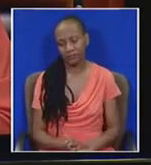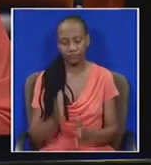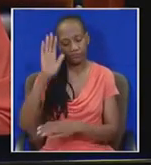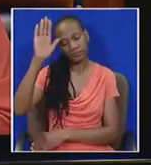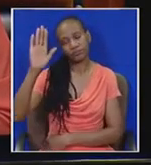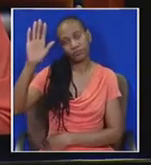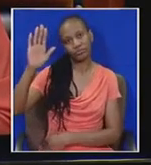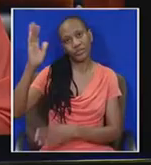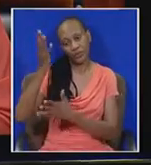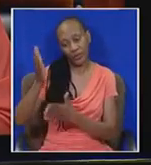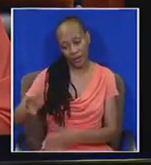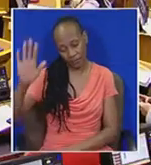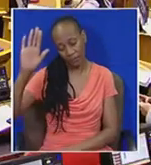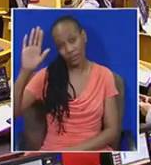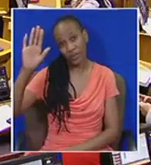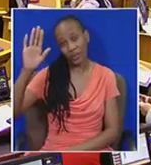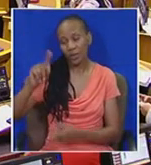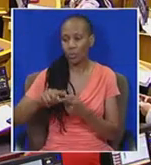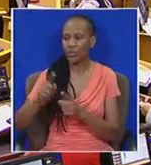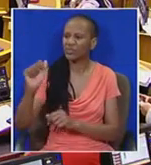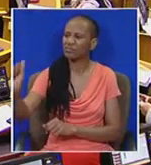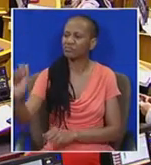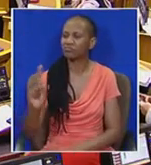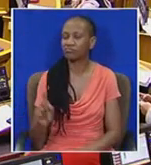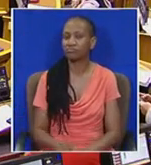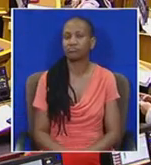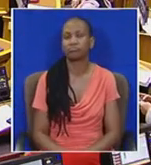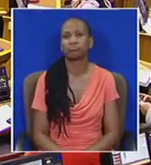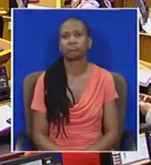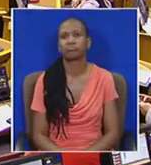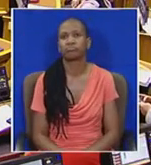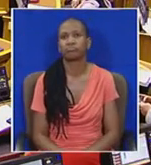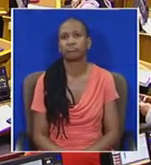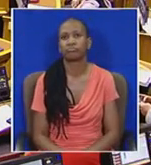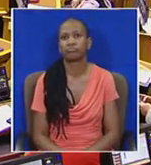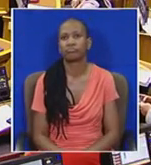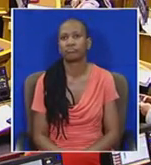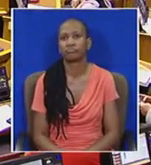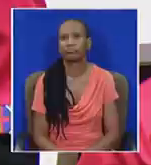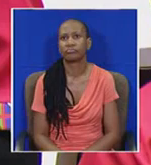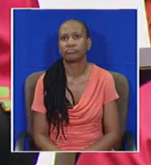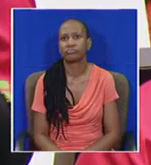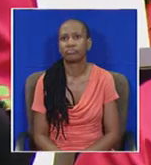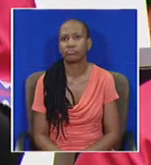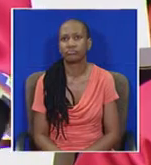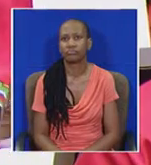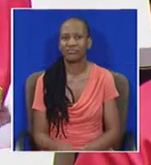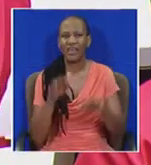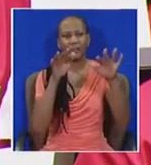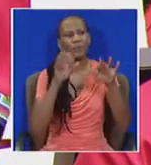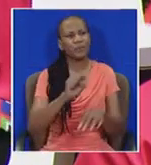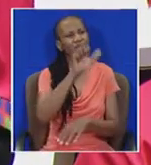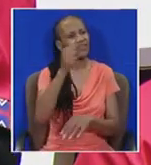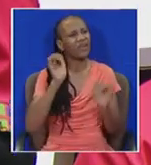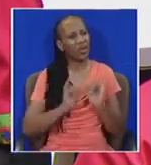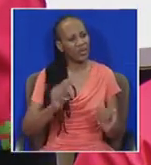Speaker. What's the point of order, Honorable Lindiwe? Can you allow our president? Our people are waiting to hear from